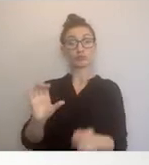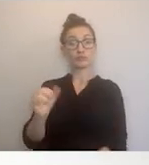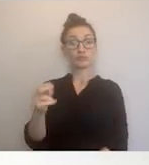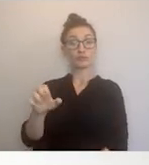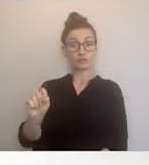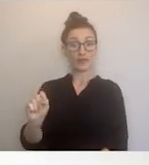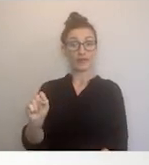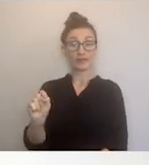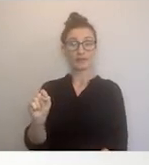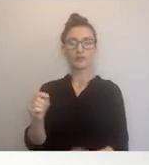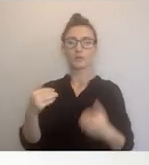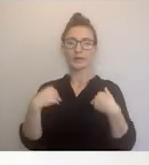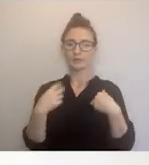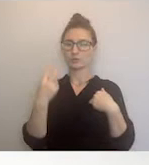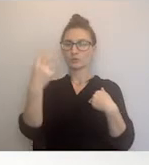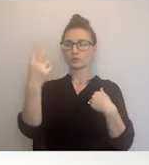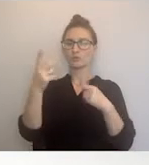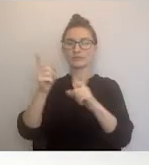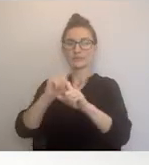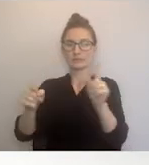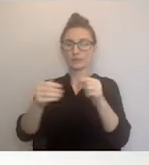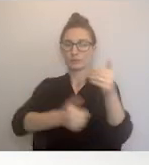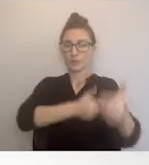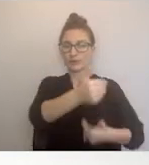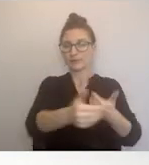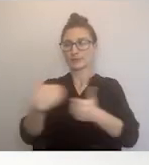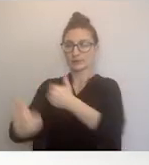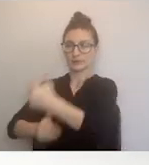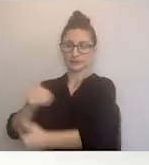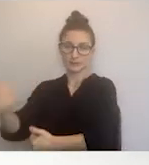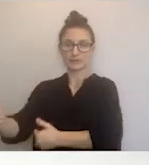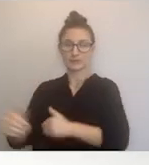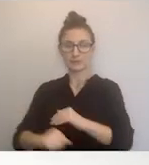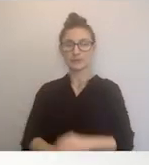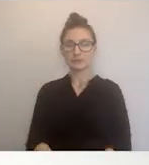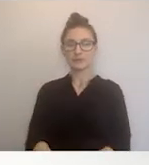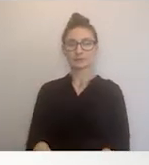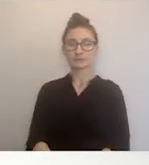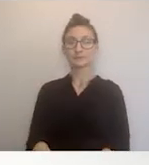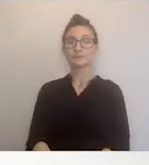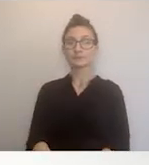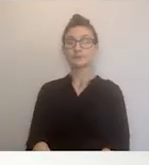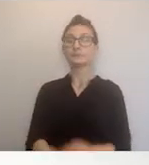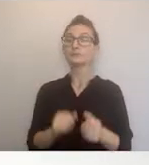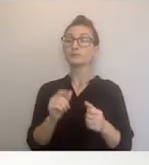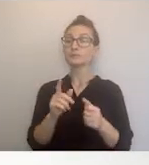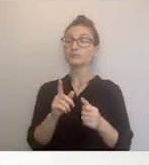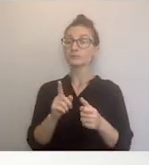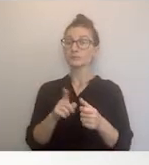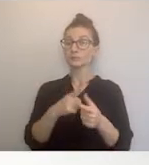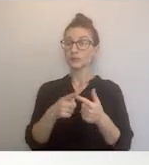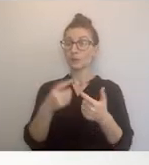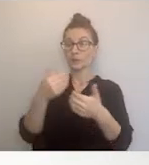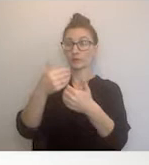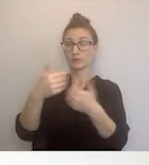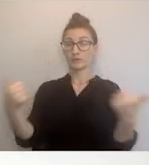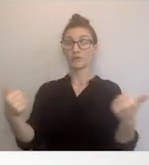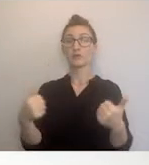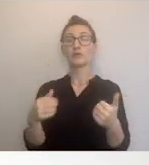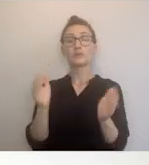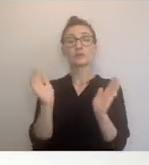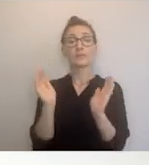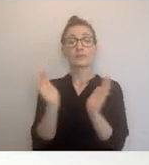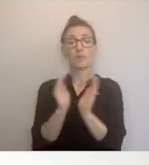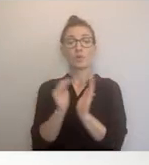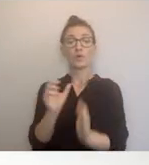we have kind of rules and processes for following those two different forms of communication. And then we've learned to separate students into